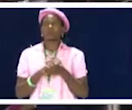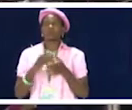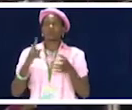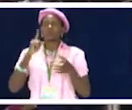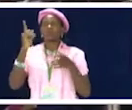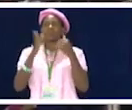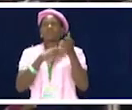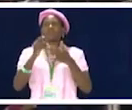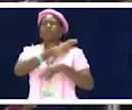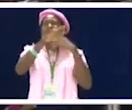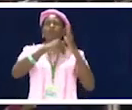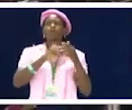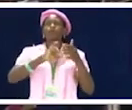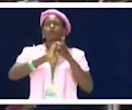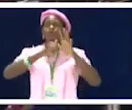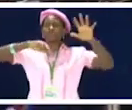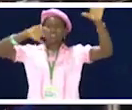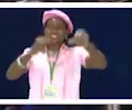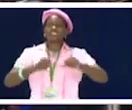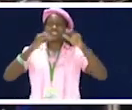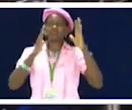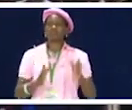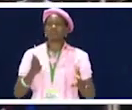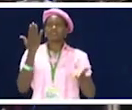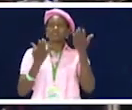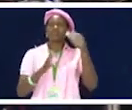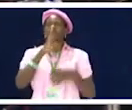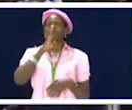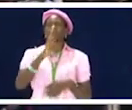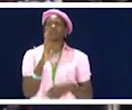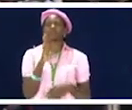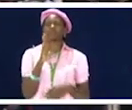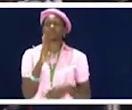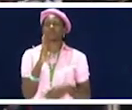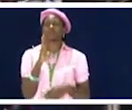Wherever all these kidnappers may be,